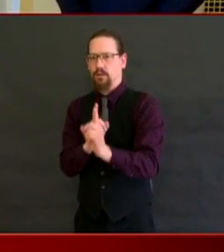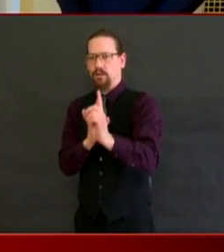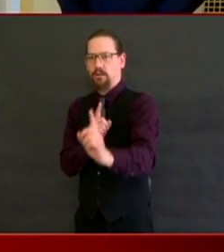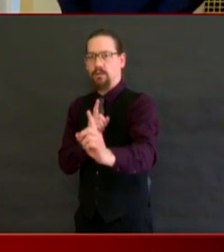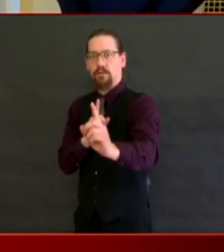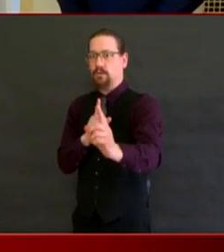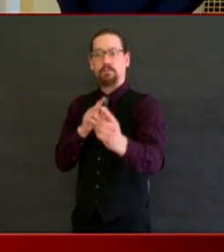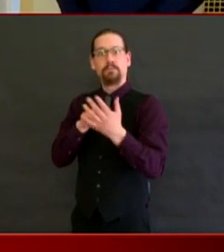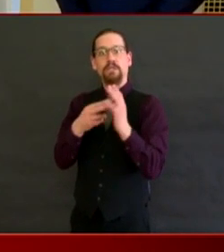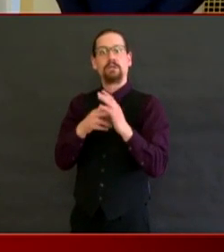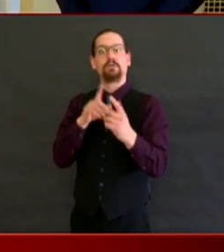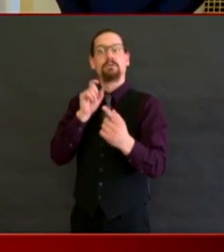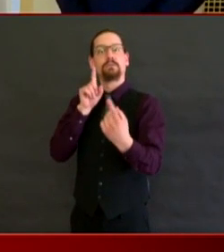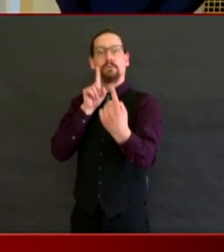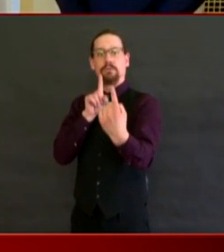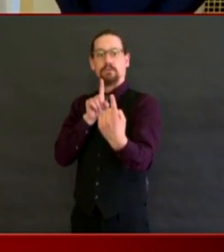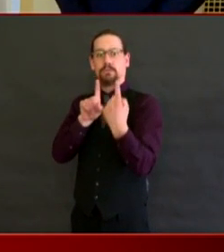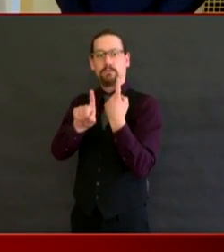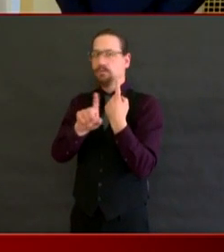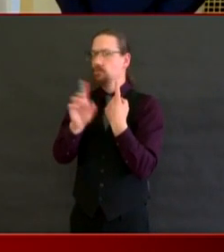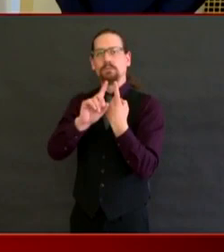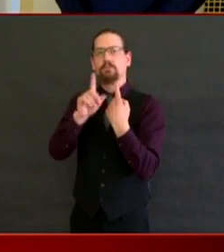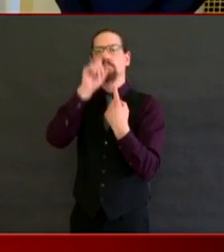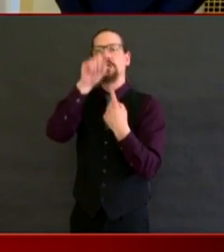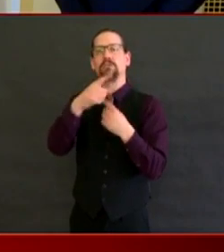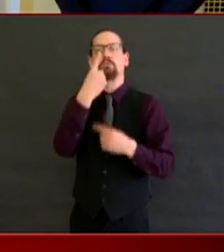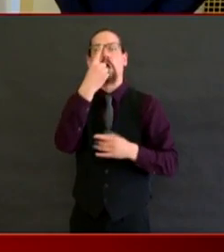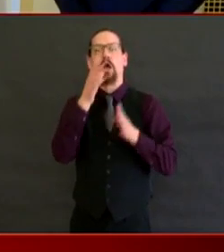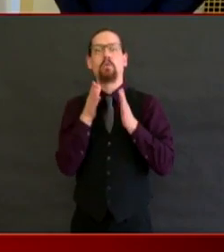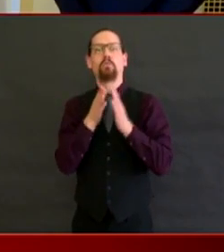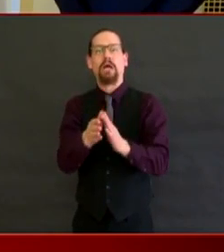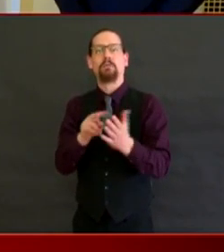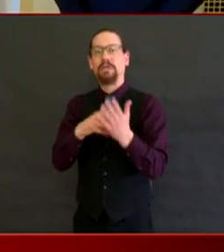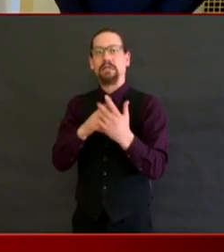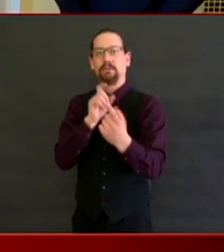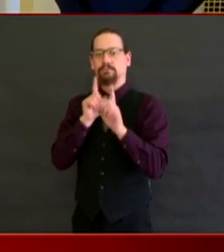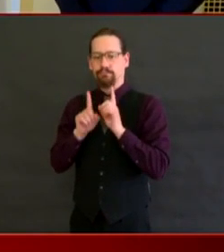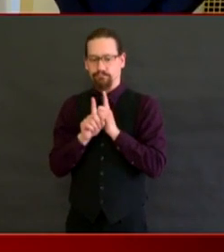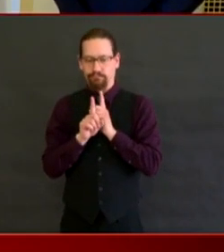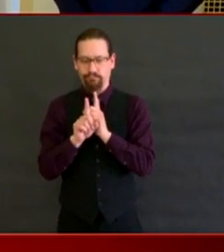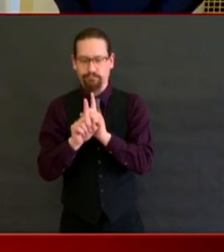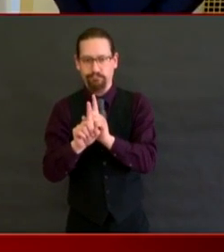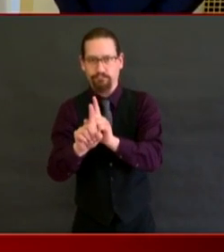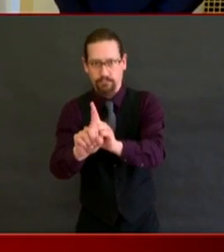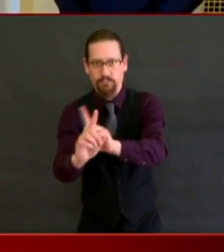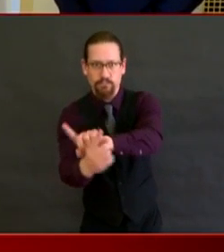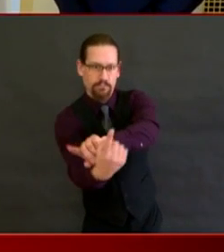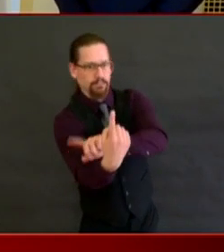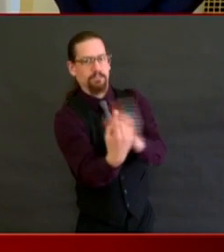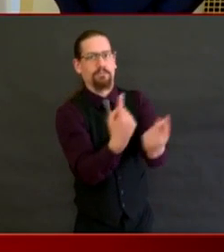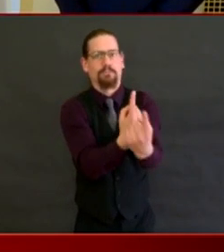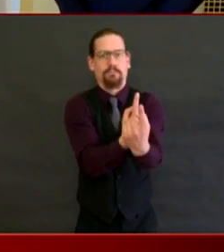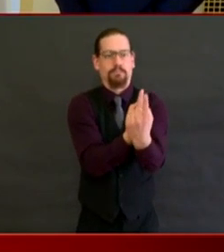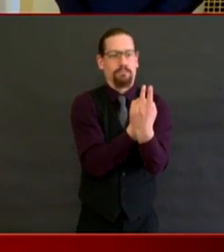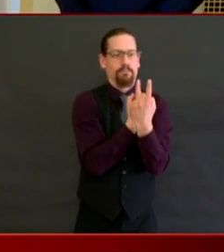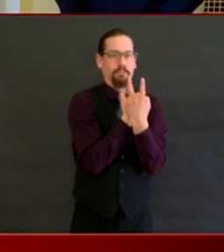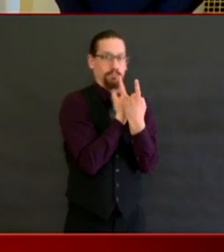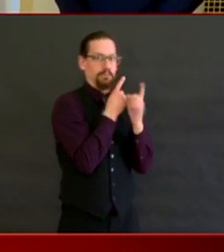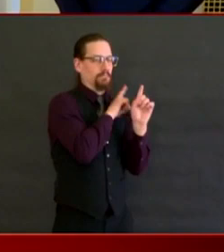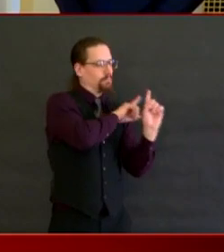that I need grocery stores and big box retailers to continue to think and innovate,